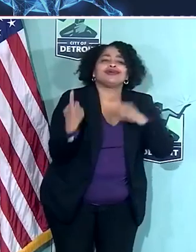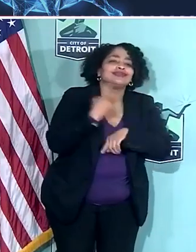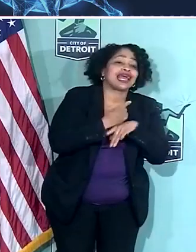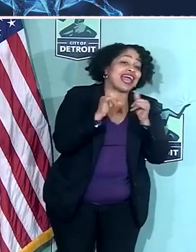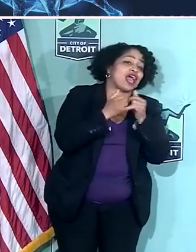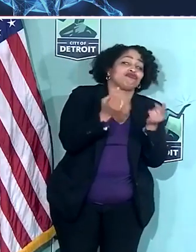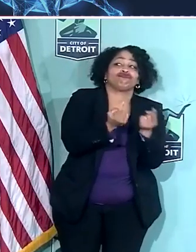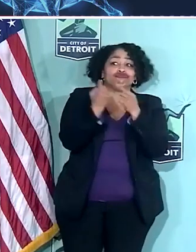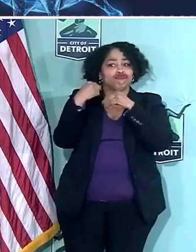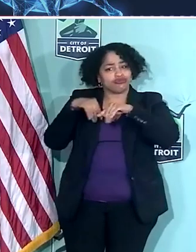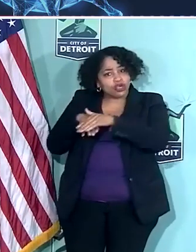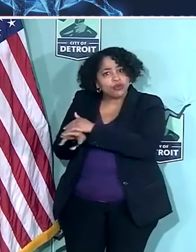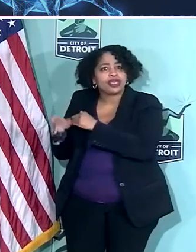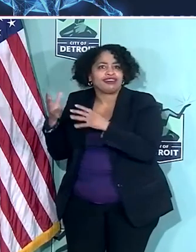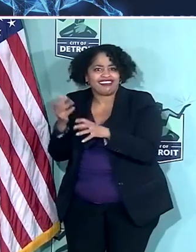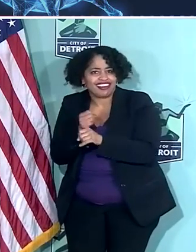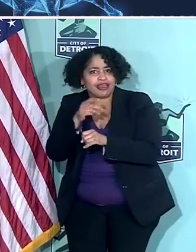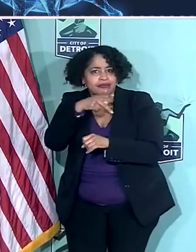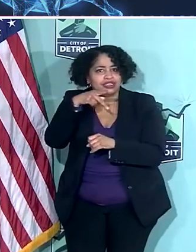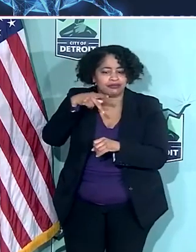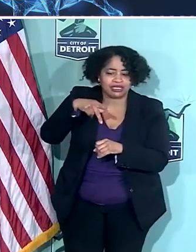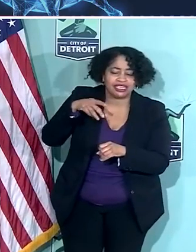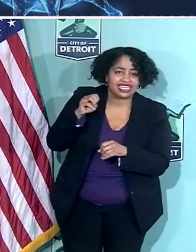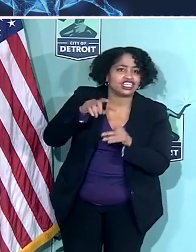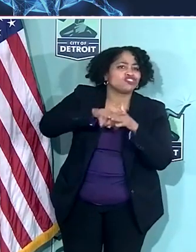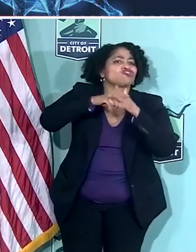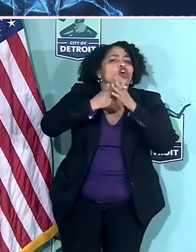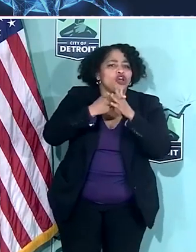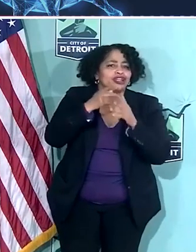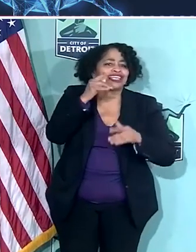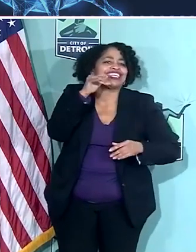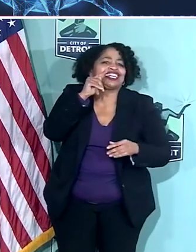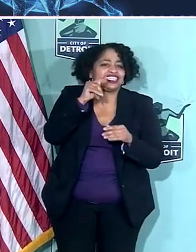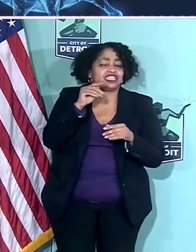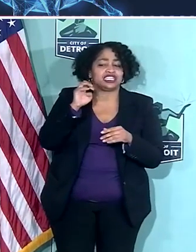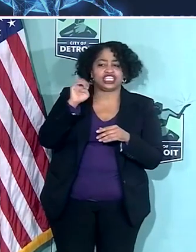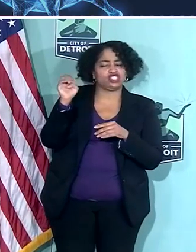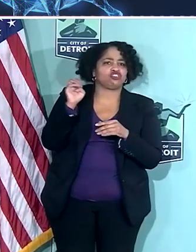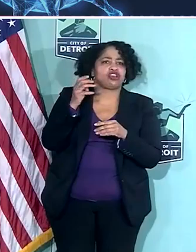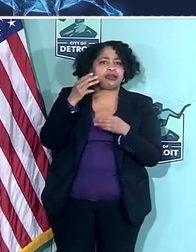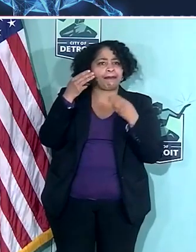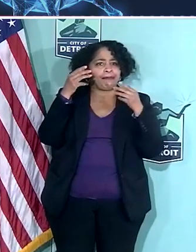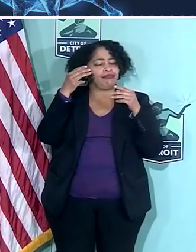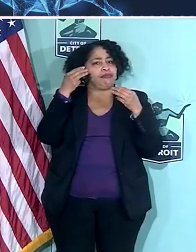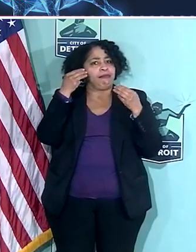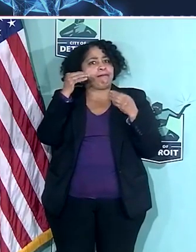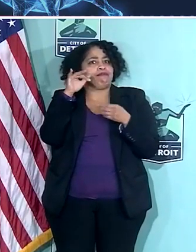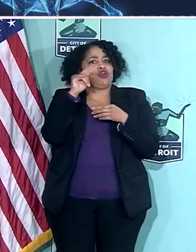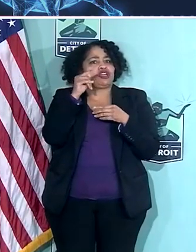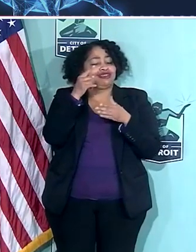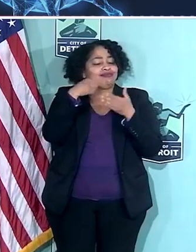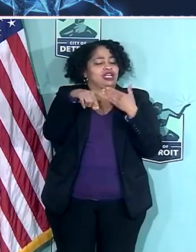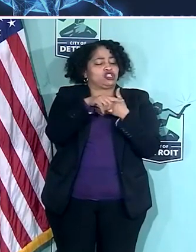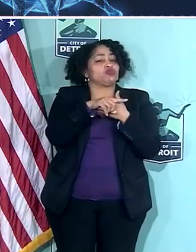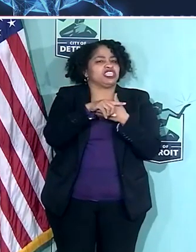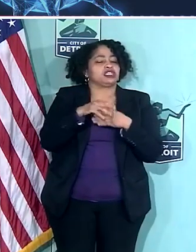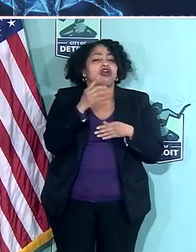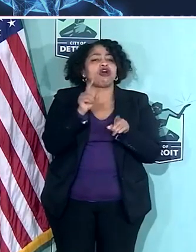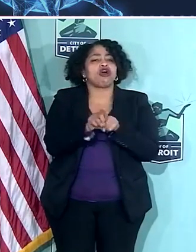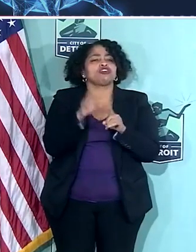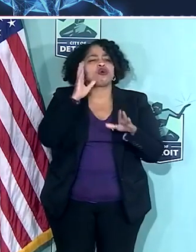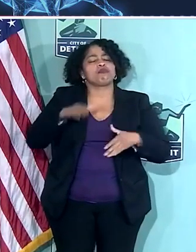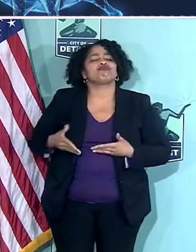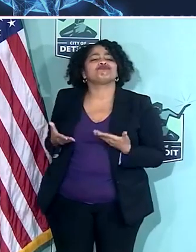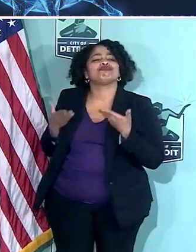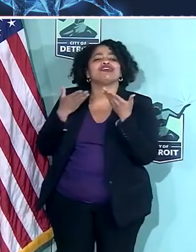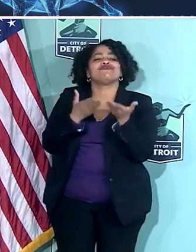about getting this PPE startup kits at Easter Market early next week. We'll also provide resources, as the mayor